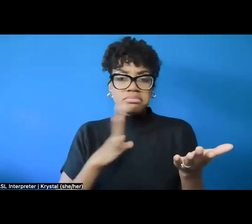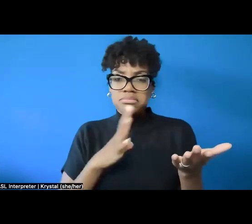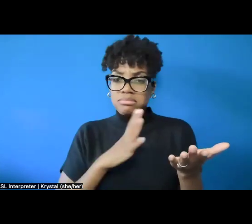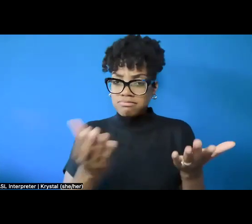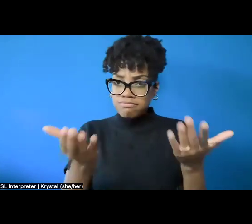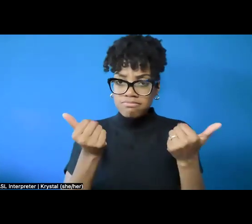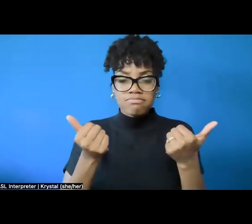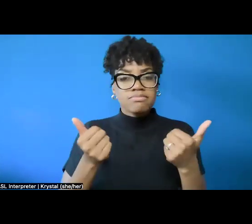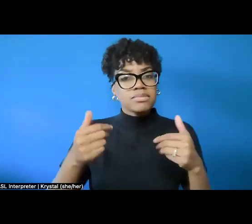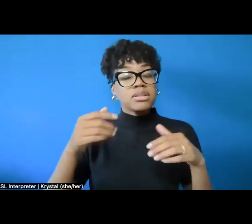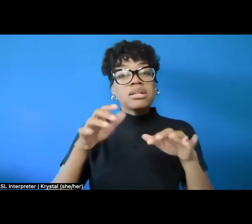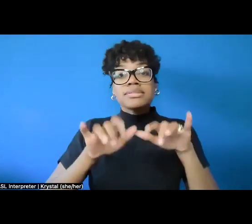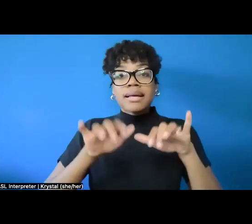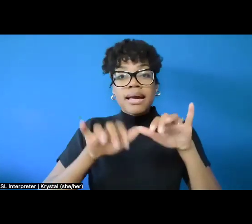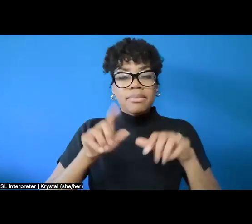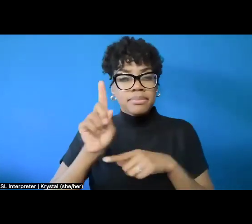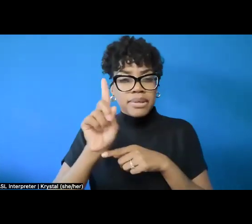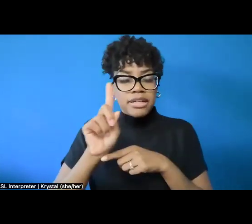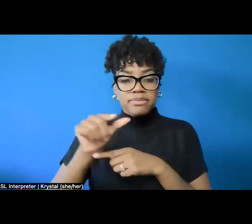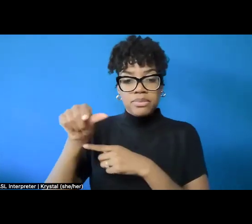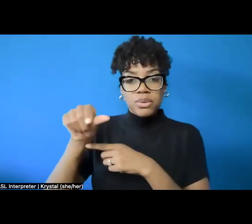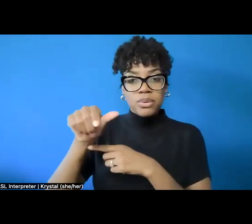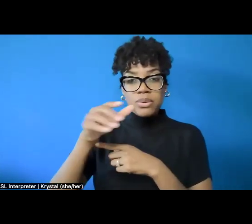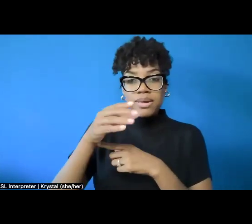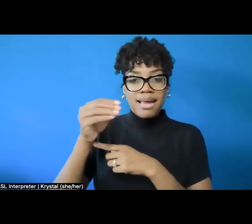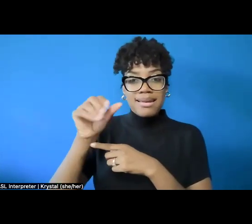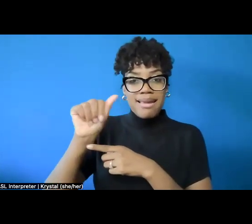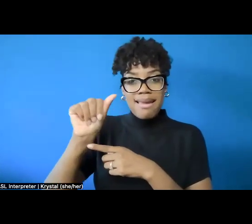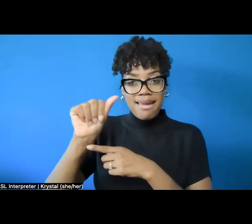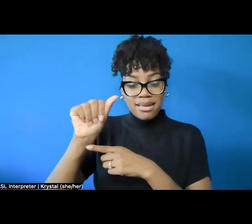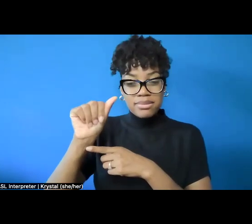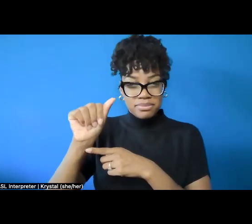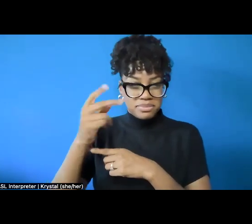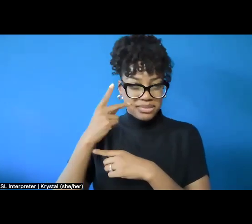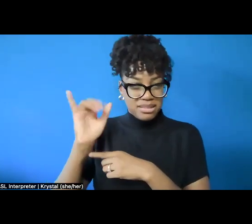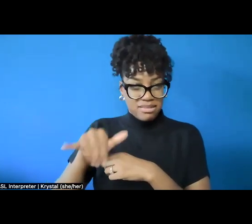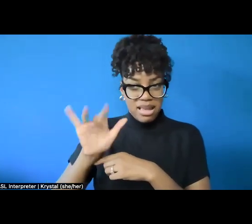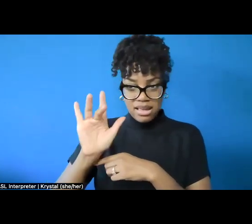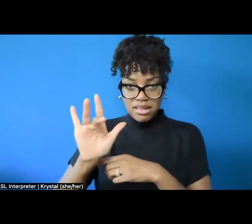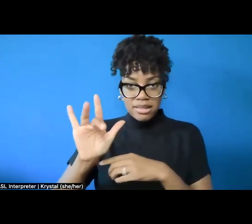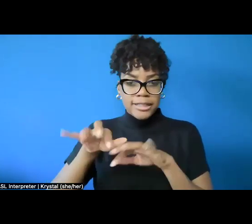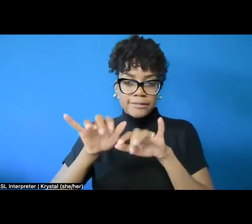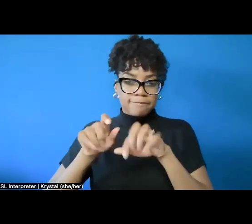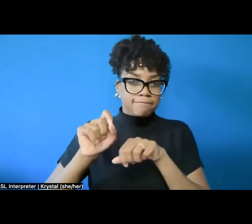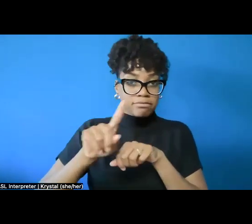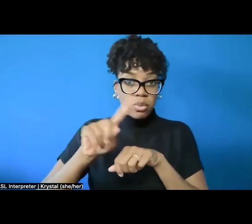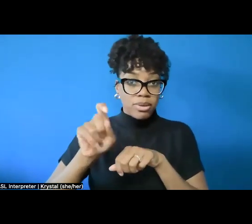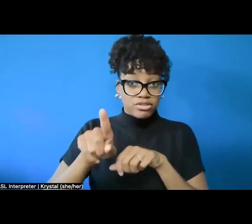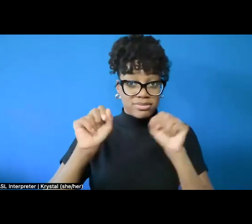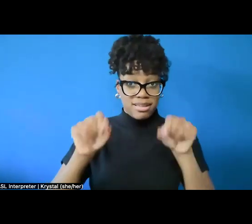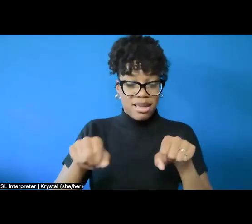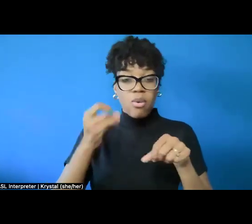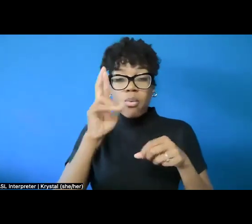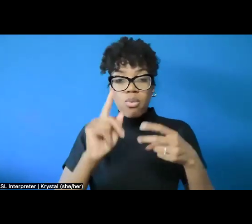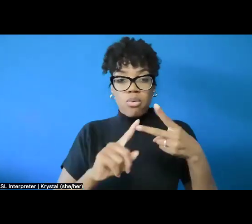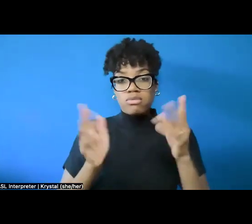put them. I think there's a Q&A, and if not, there's, you can put them in the chat, and I will kind of